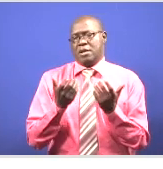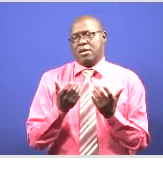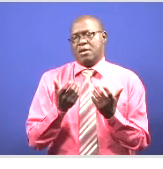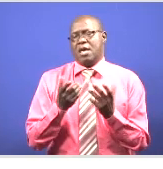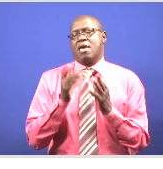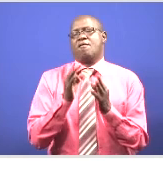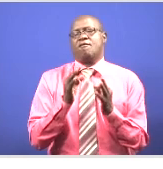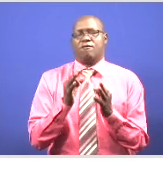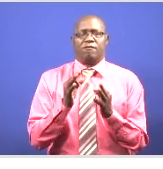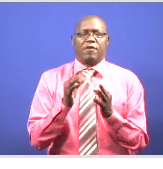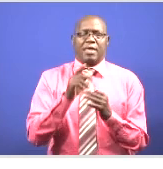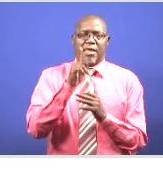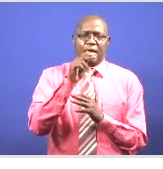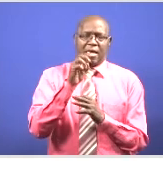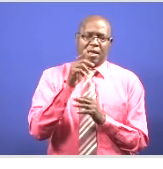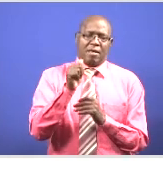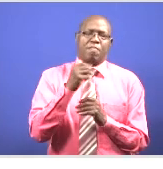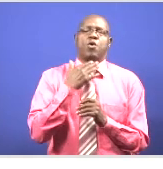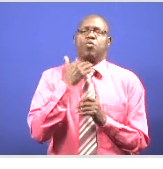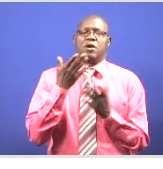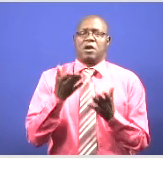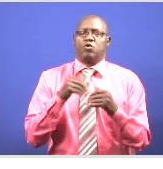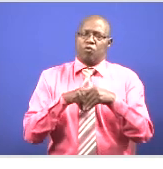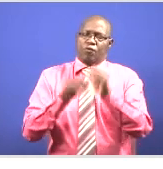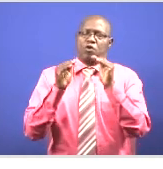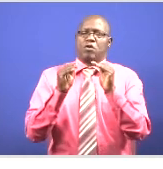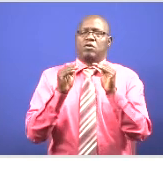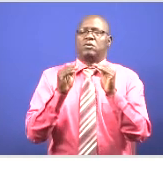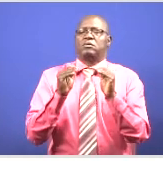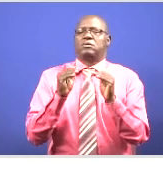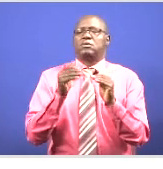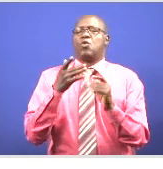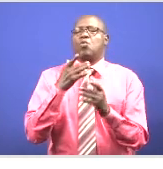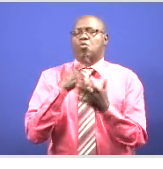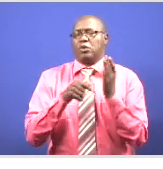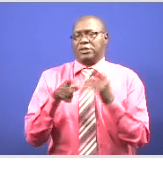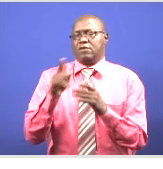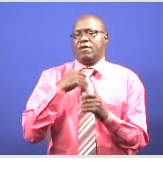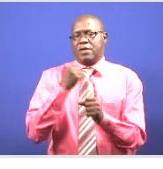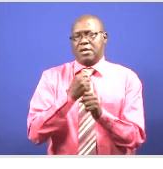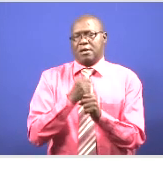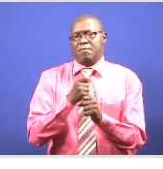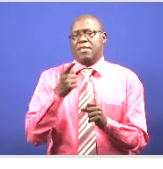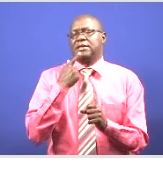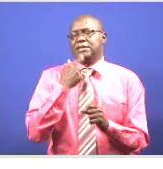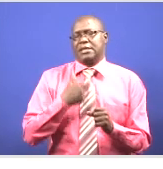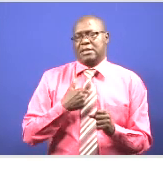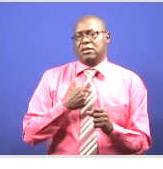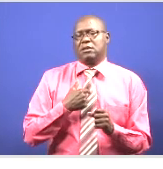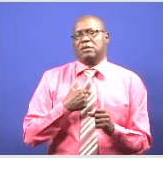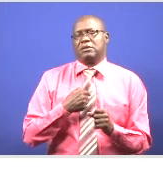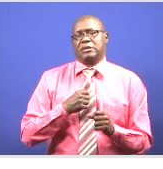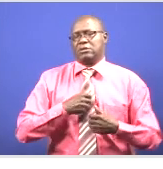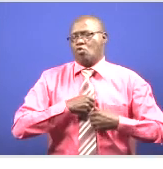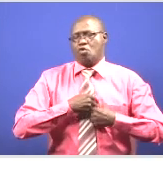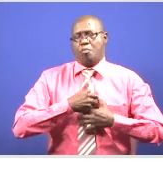case KRA now wants to even track down what she does. And she told me plainly and boldly